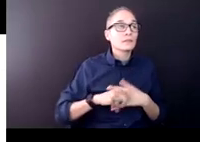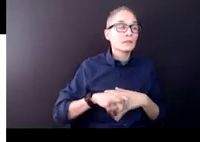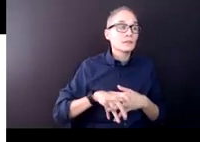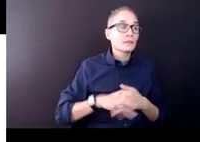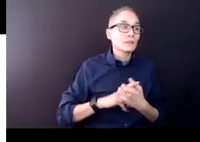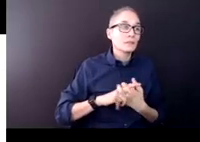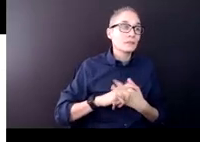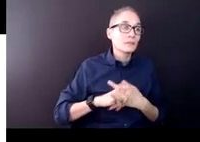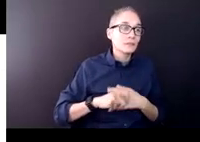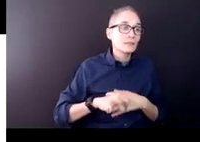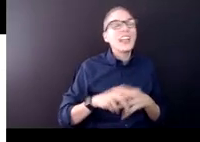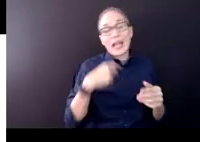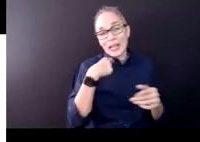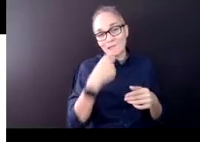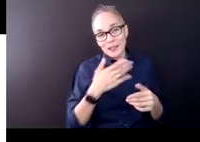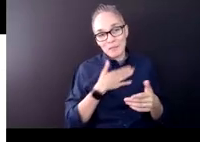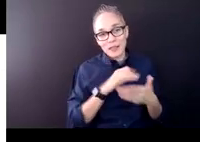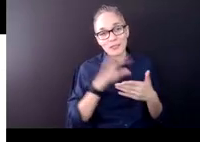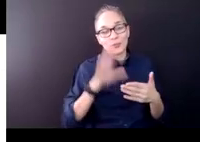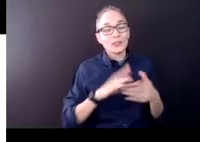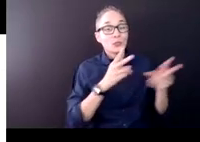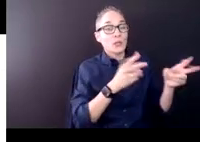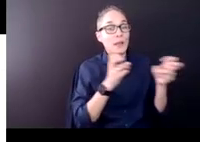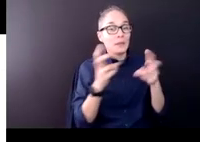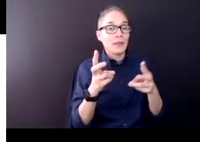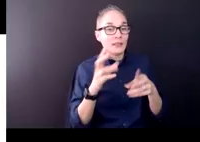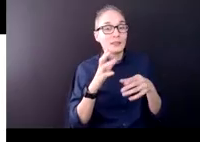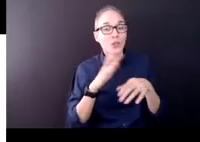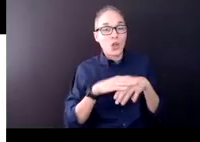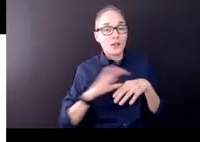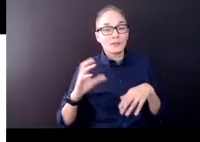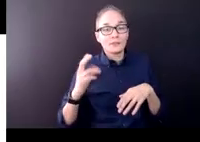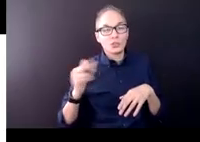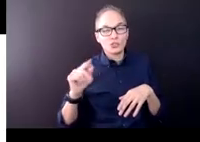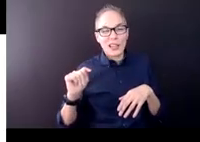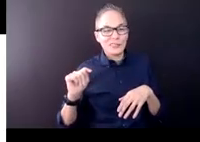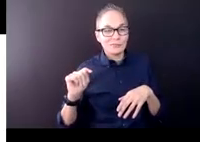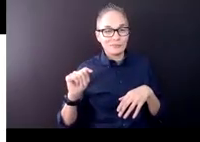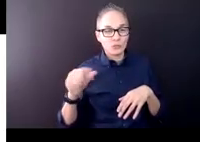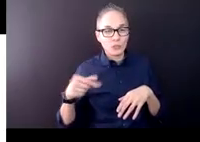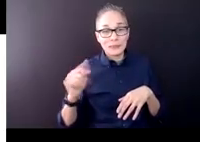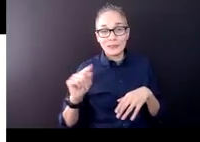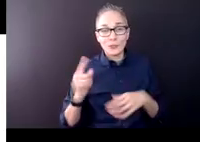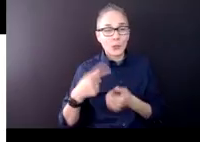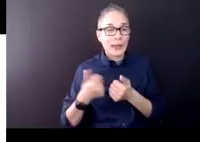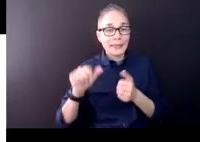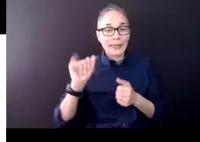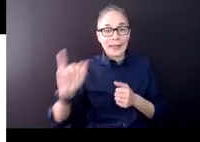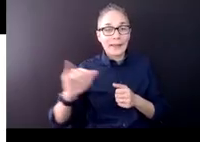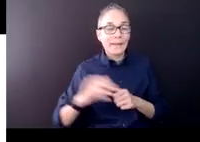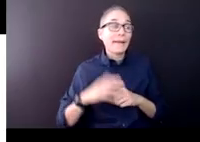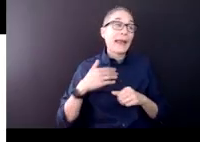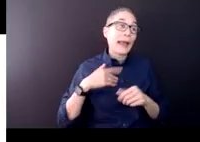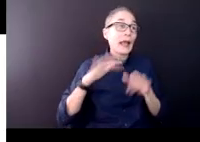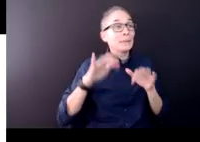to copy and paste this onto their AI onto the chatbot. Um, I am writing a